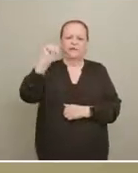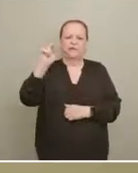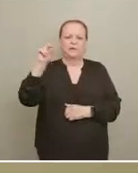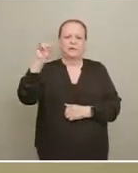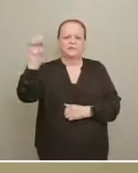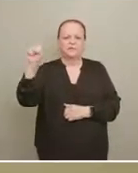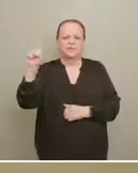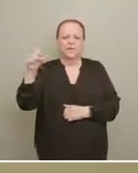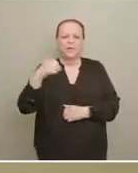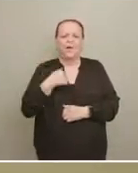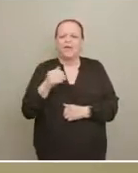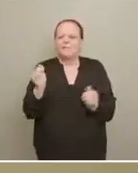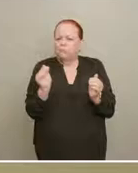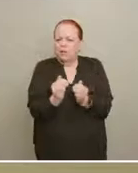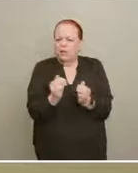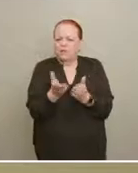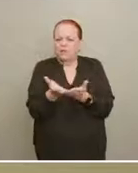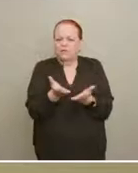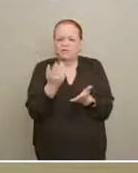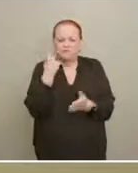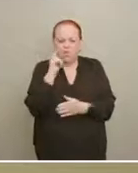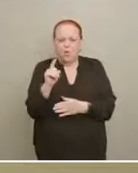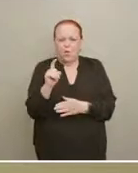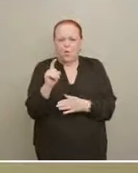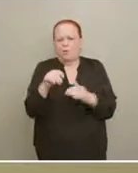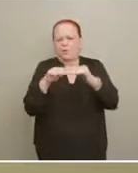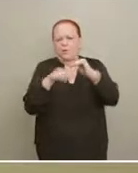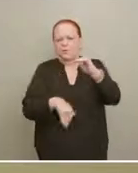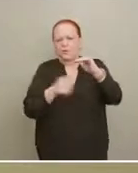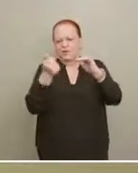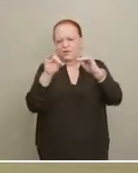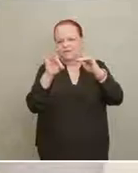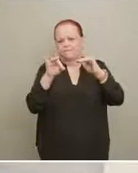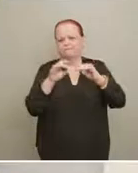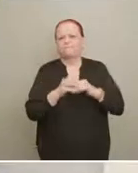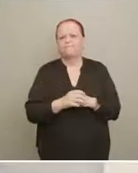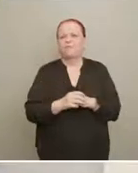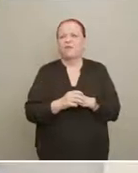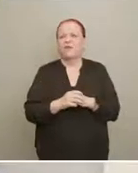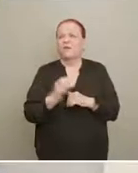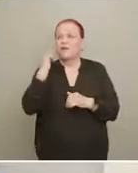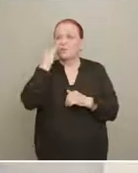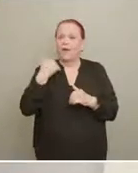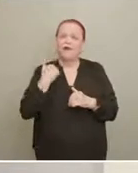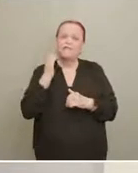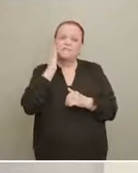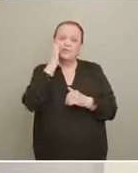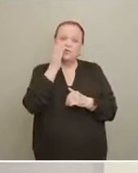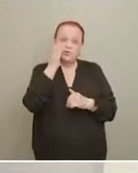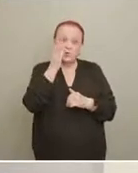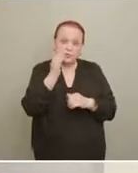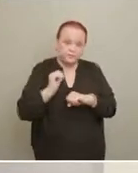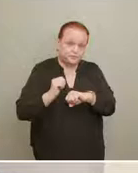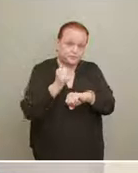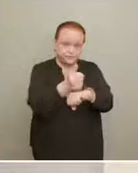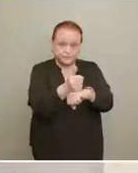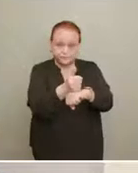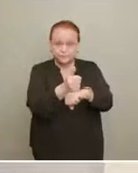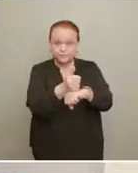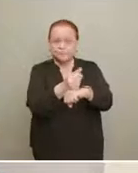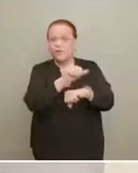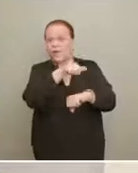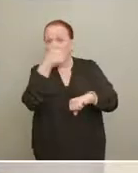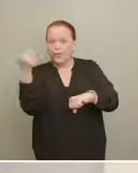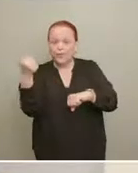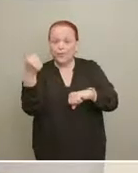service for adolescents. And so in second and third campuses that come online, We have a real expressed interest and intention